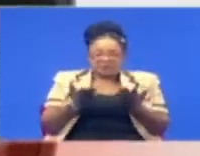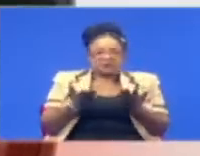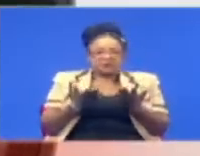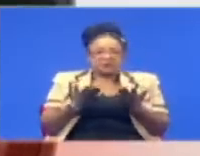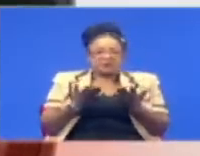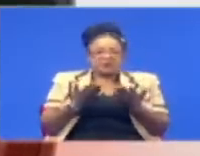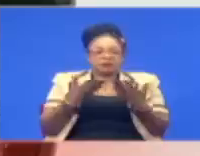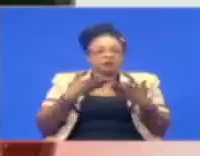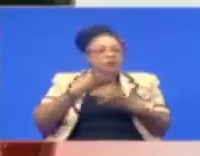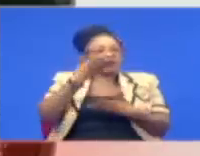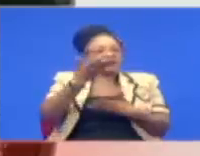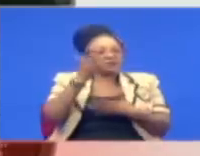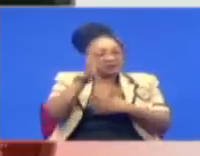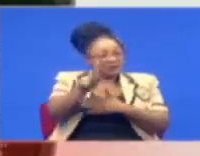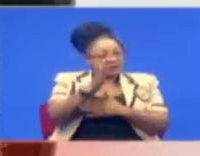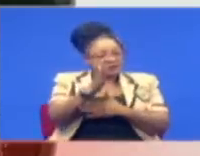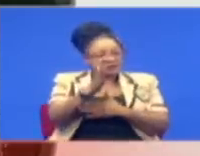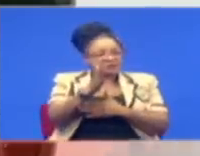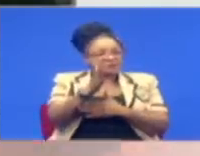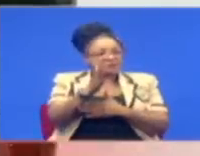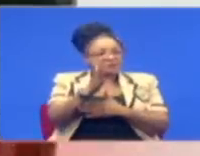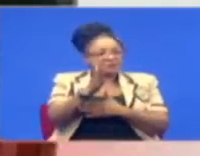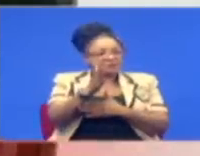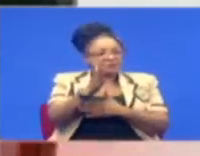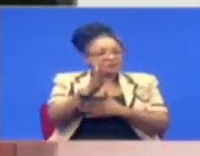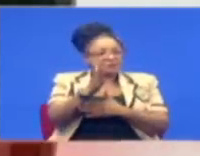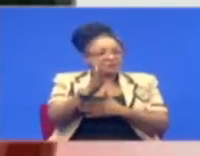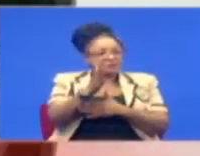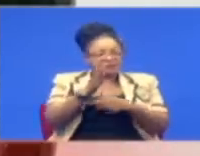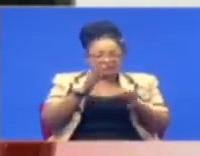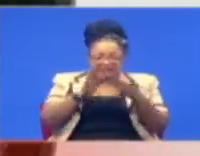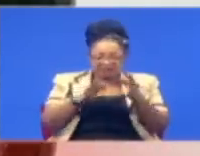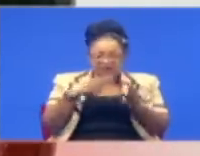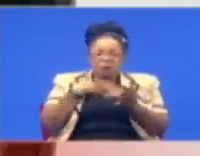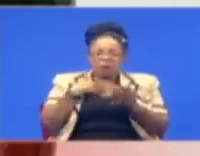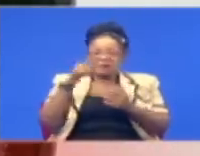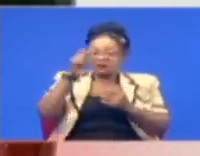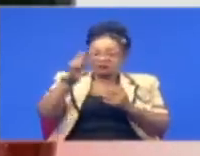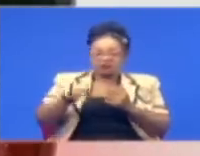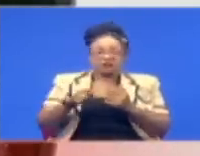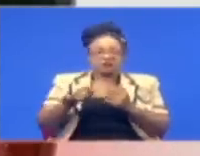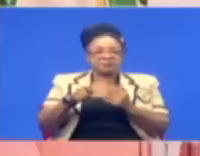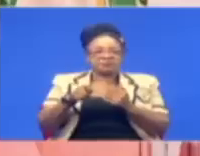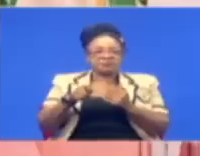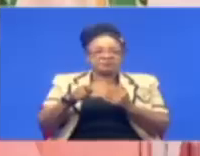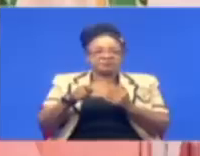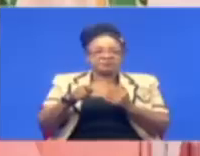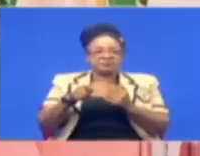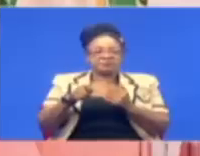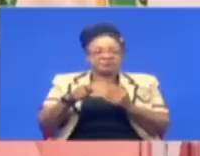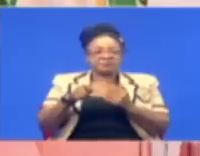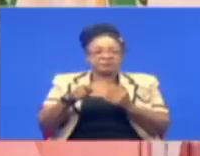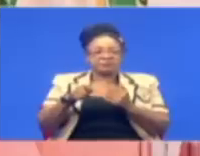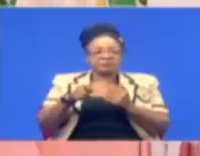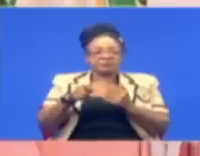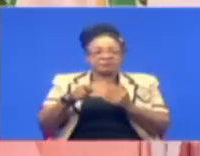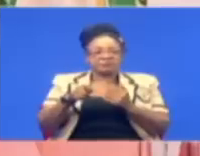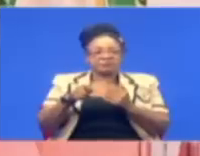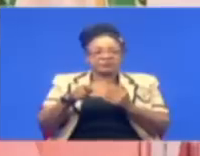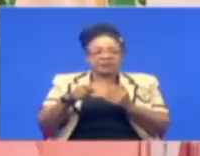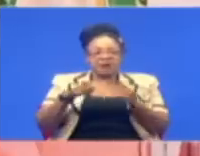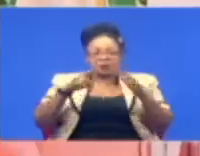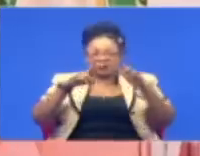you directly, my Lord. If I was looking for a judge, I'll look for